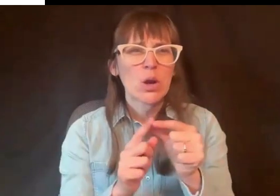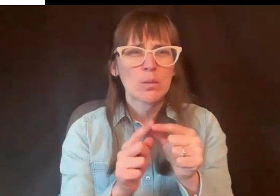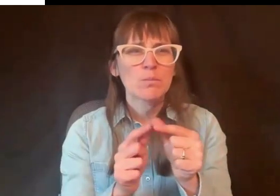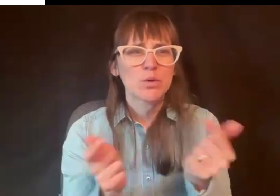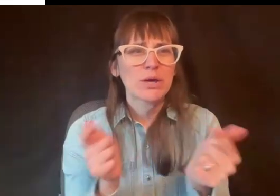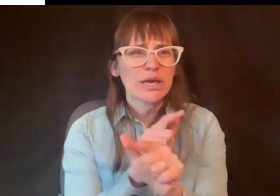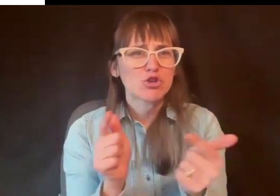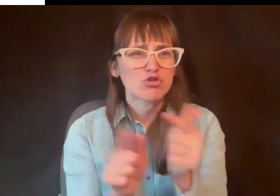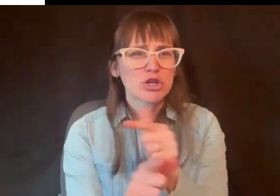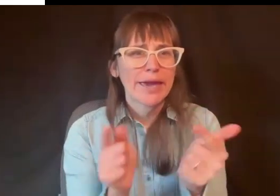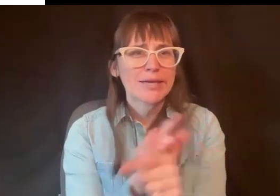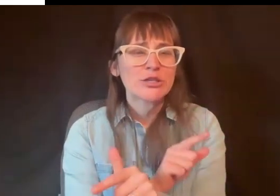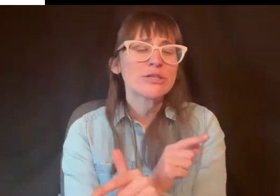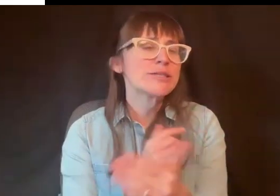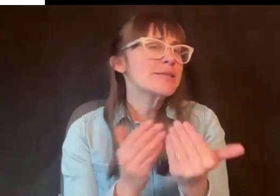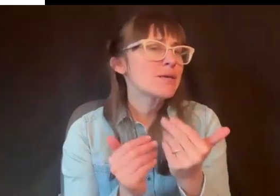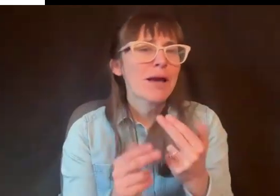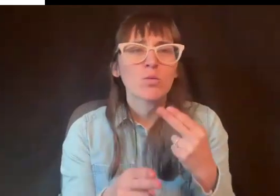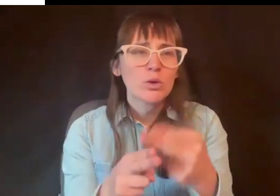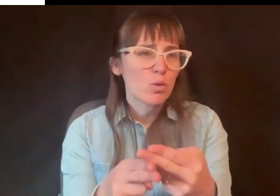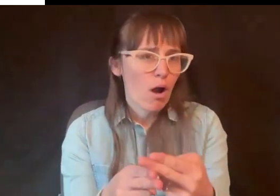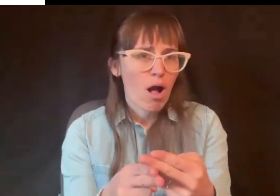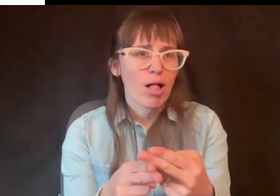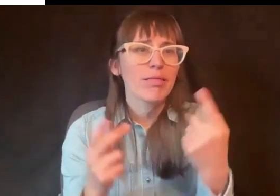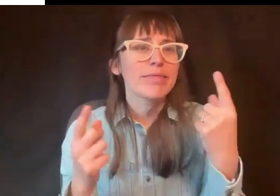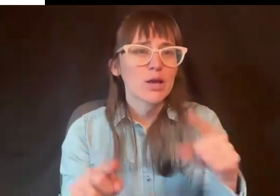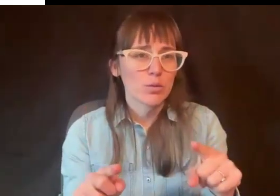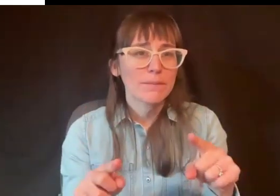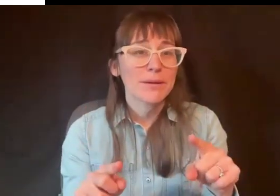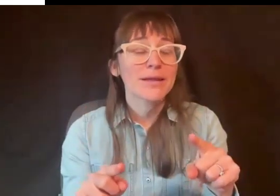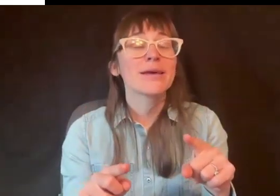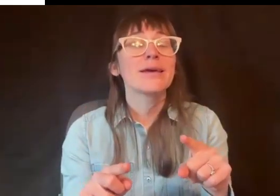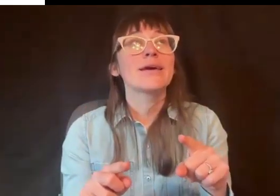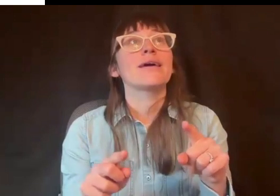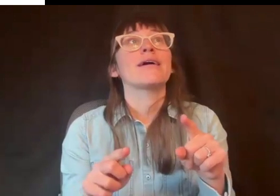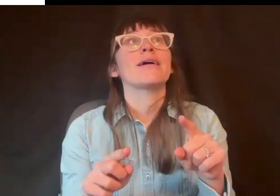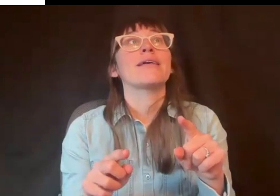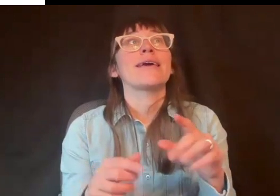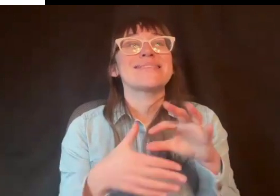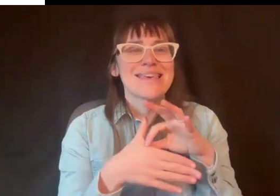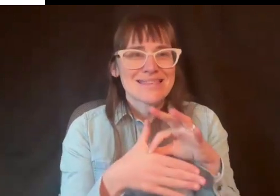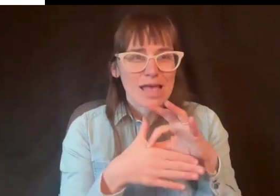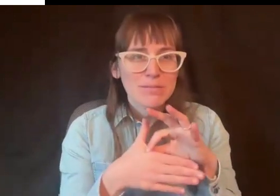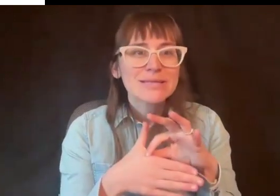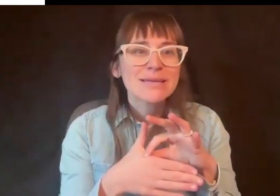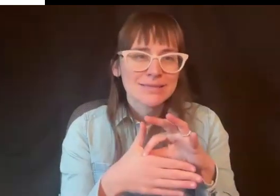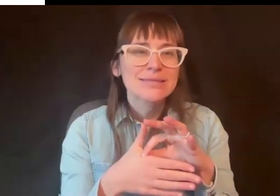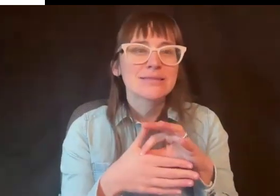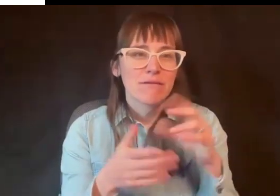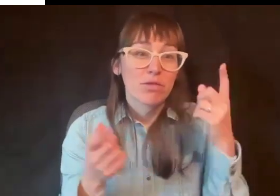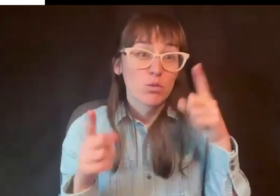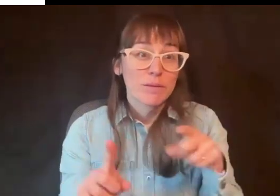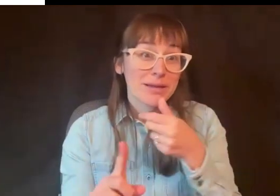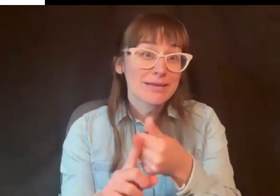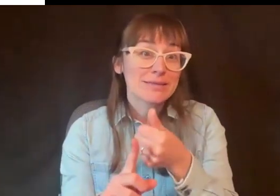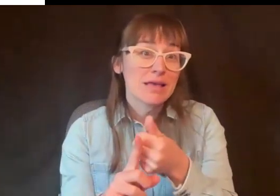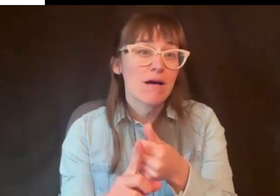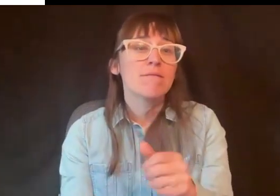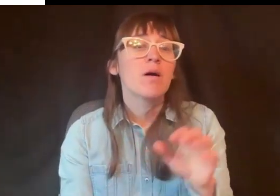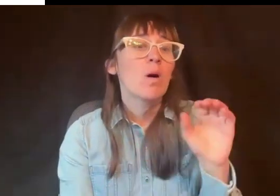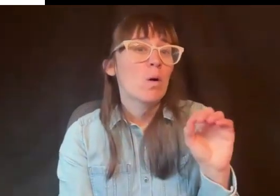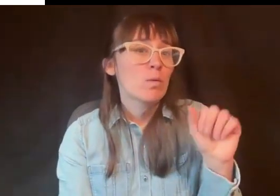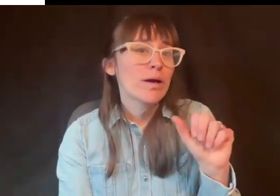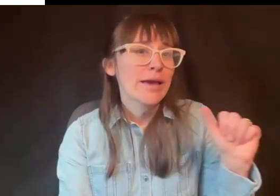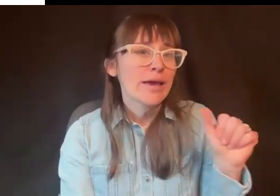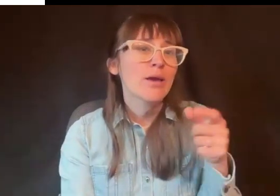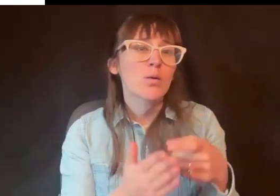matter what you call the agreement. What matters is the underlying purpose or substance of the agreement. The Older Americans Act requires